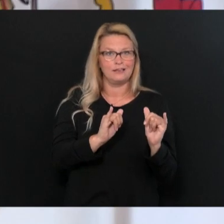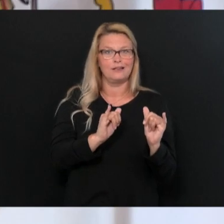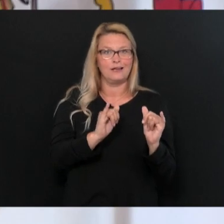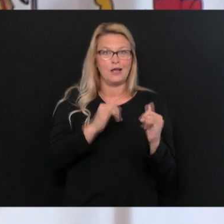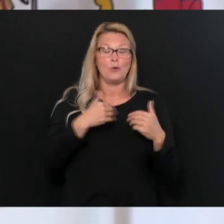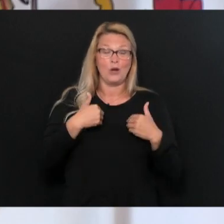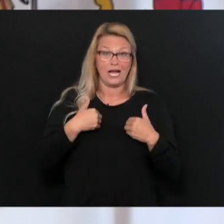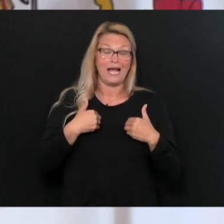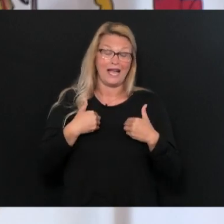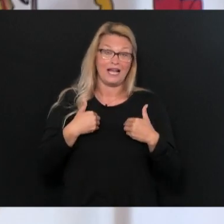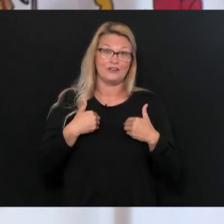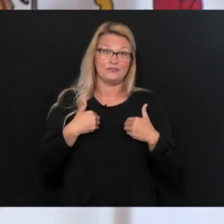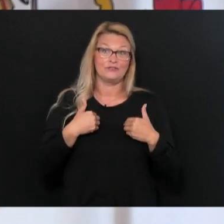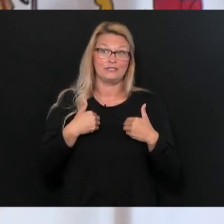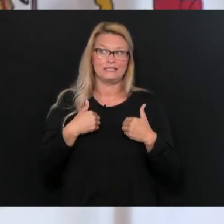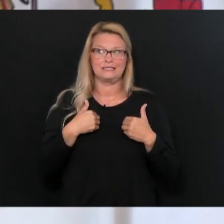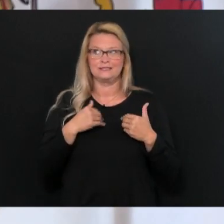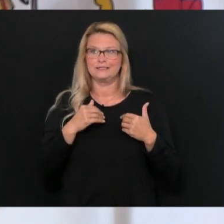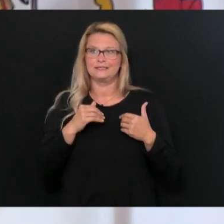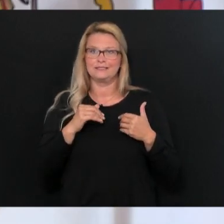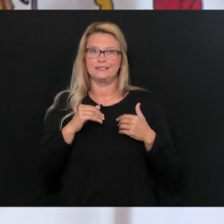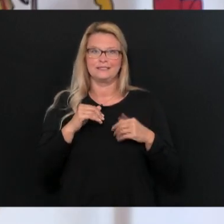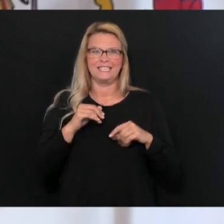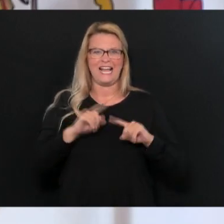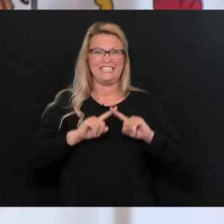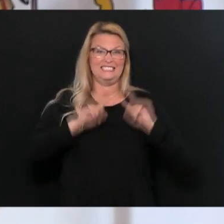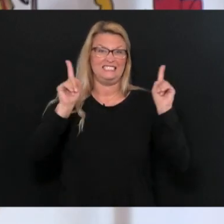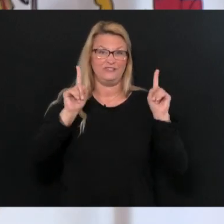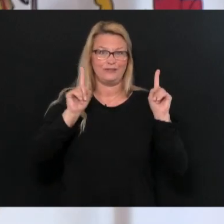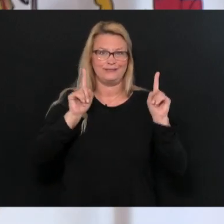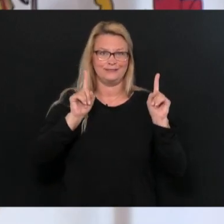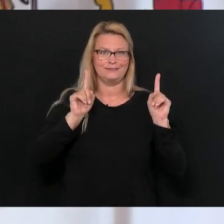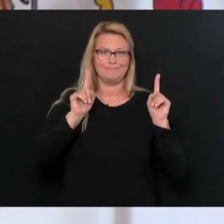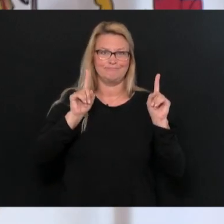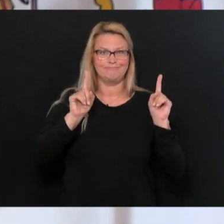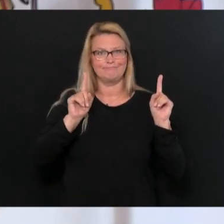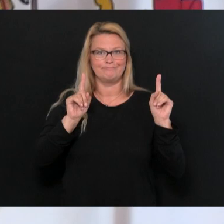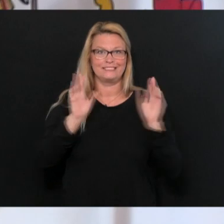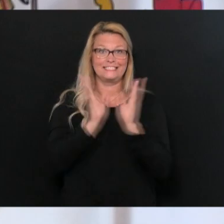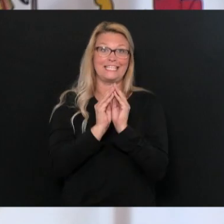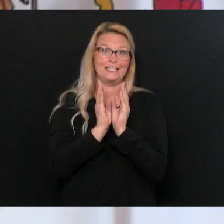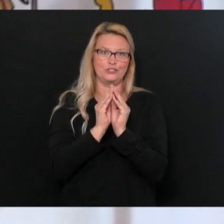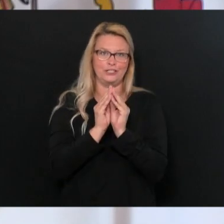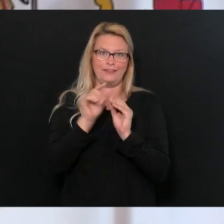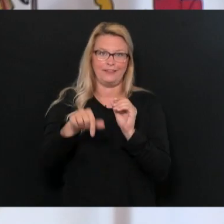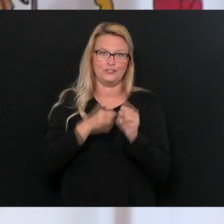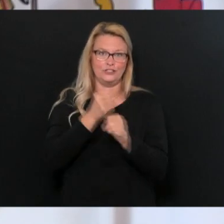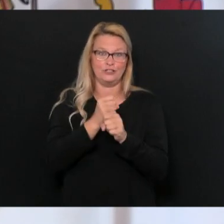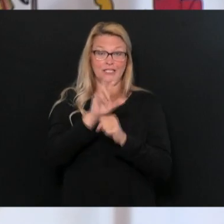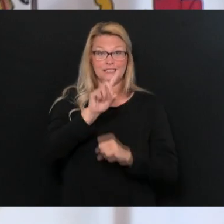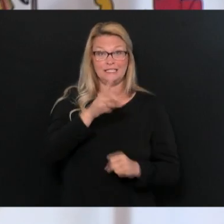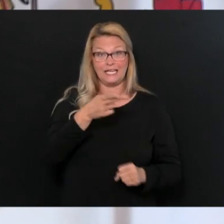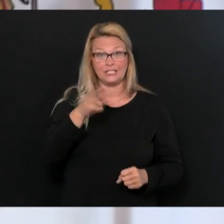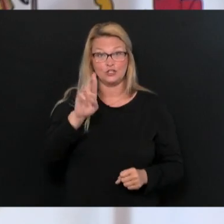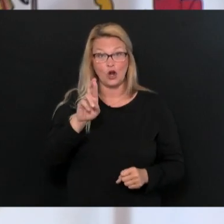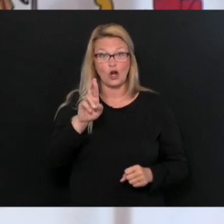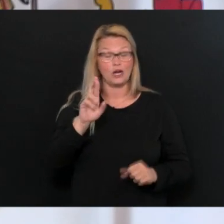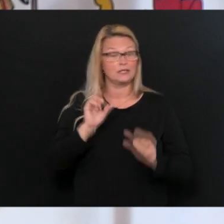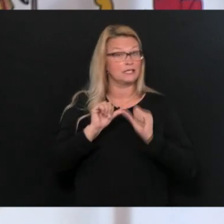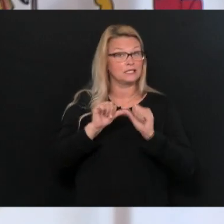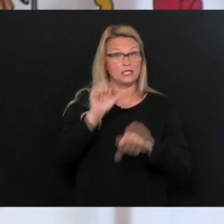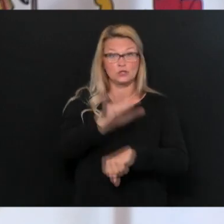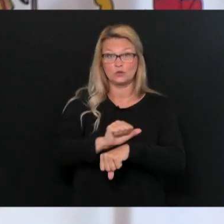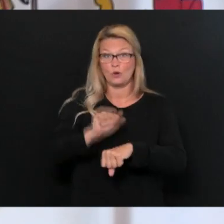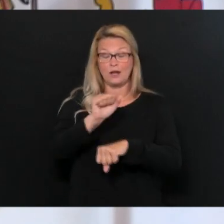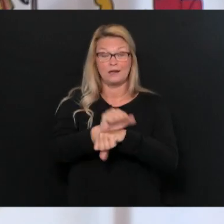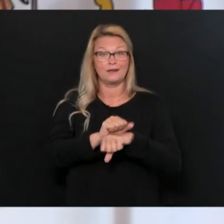to have an unusual session. From the standpoint of DHHR, they're continuing to work and do